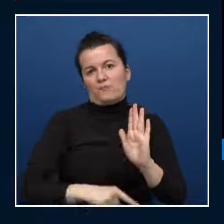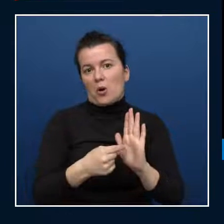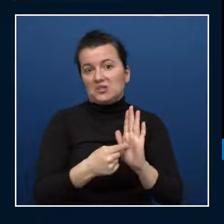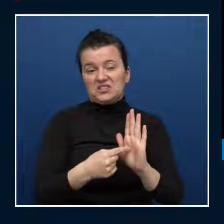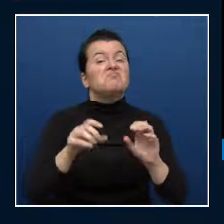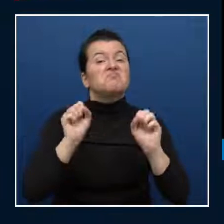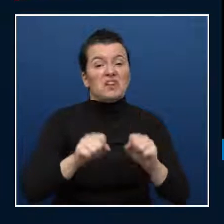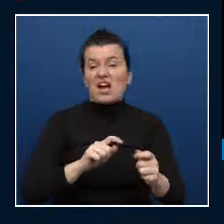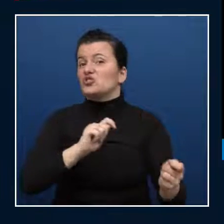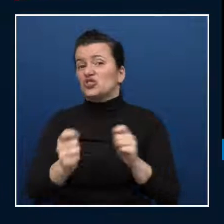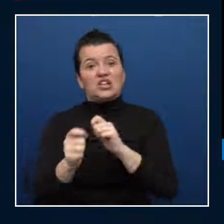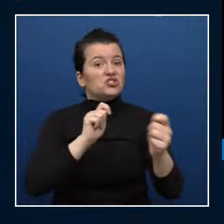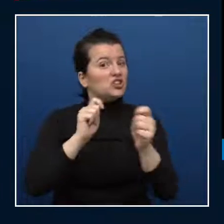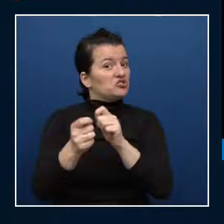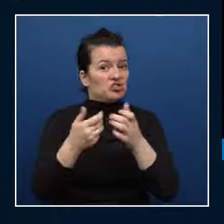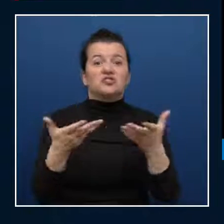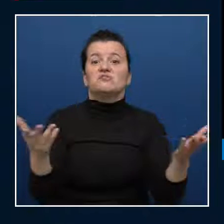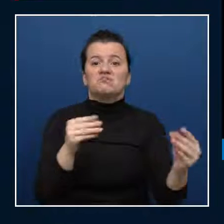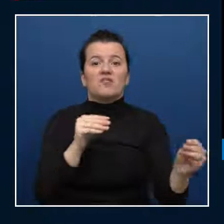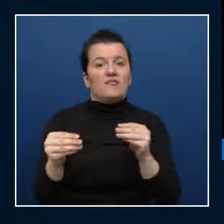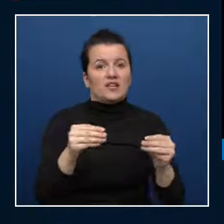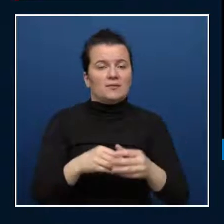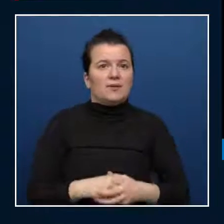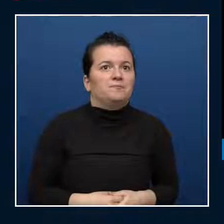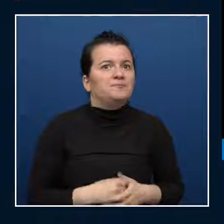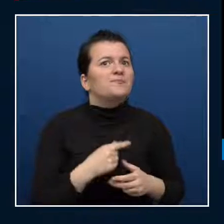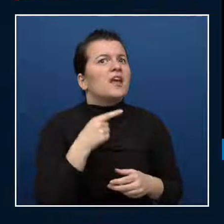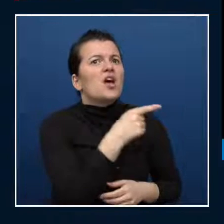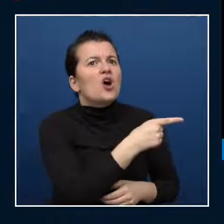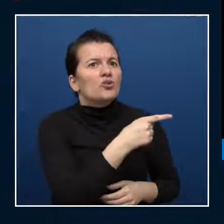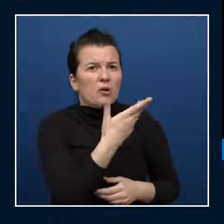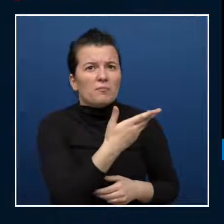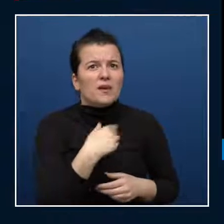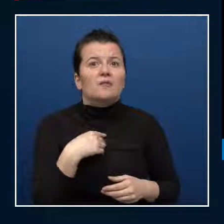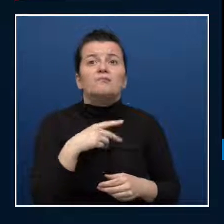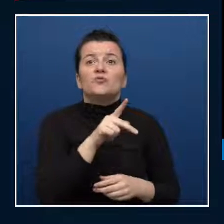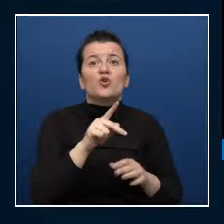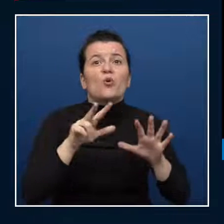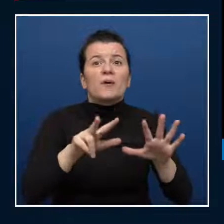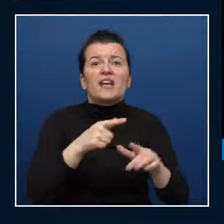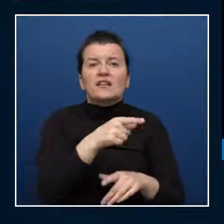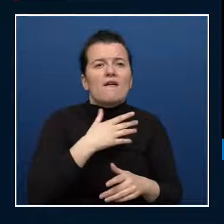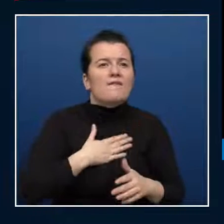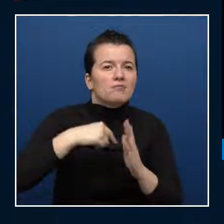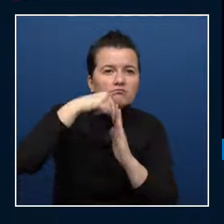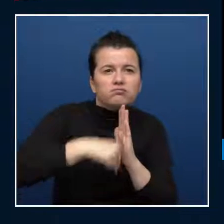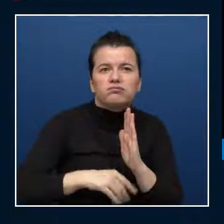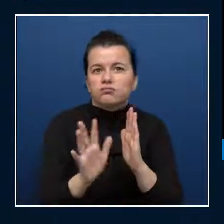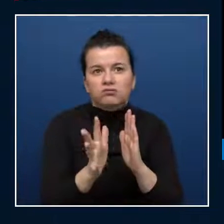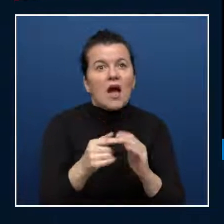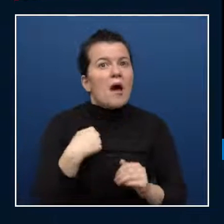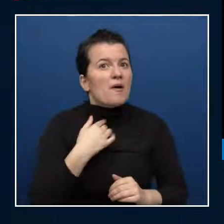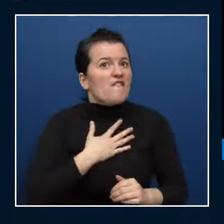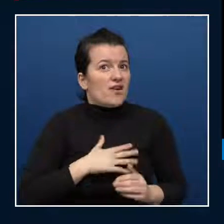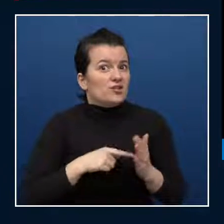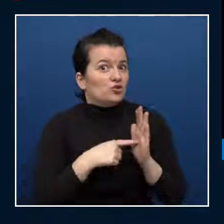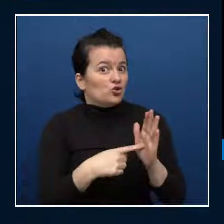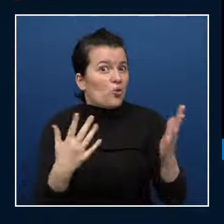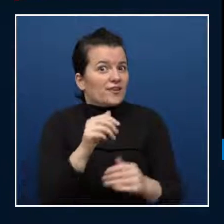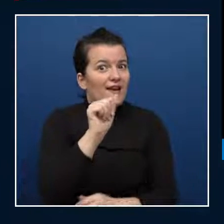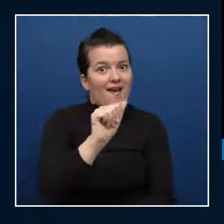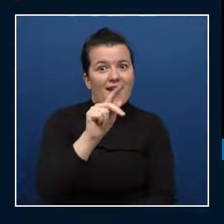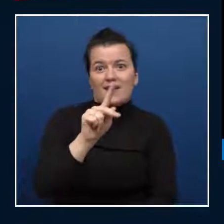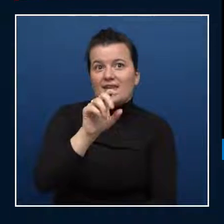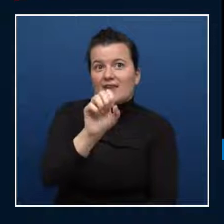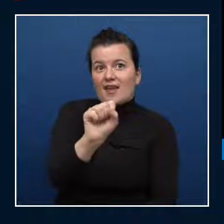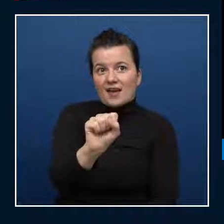about Kubernetes, but I do want to mention the feature that we have with Application Gateway in terms of AKS and the ingress